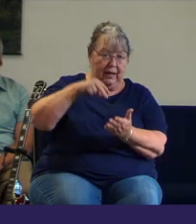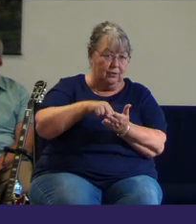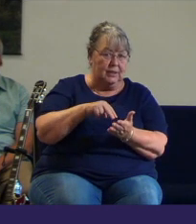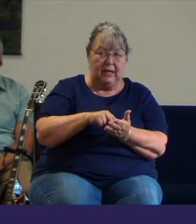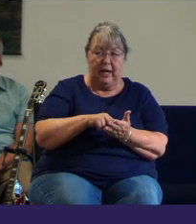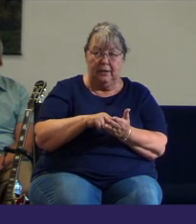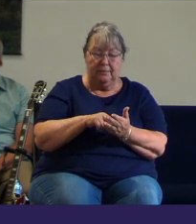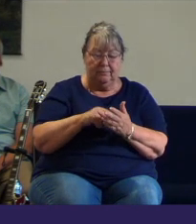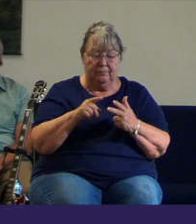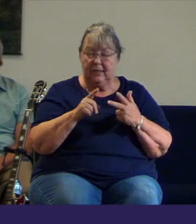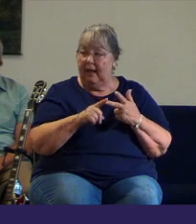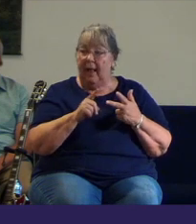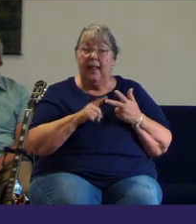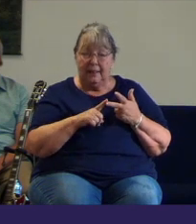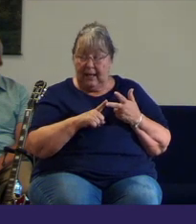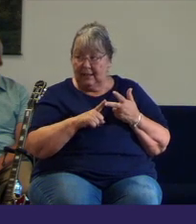lastly,